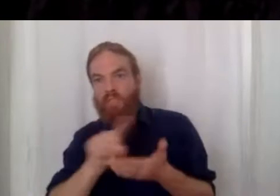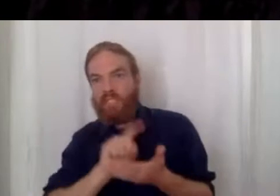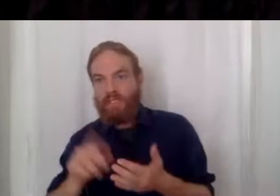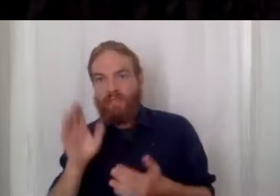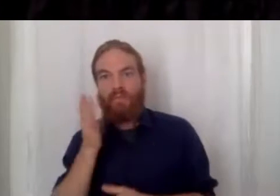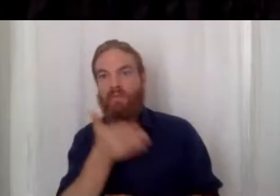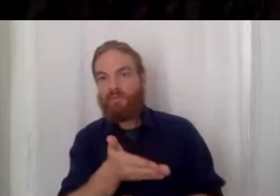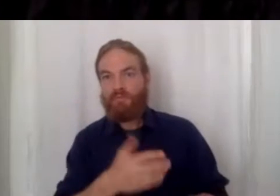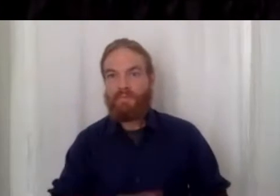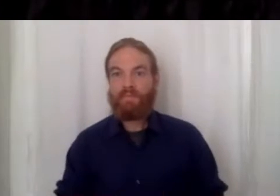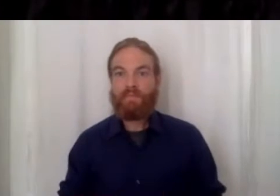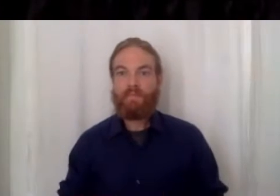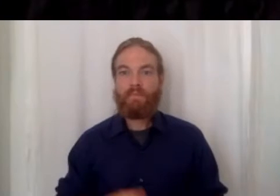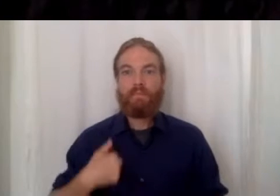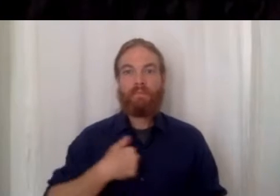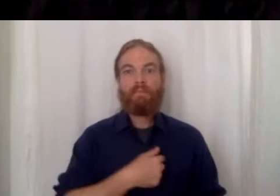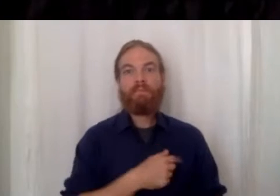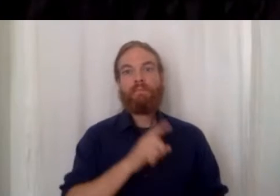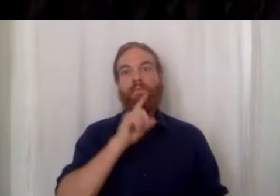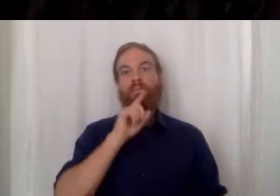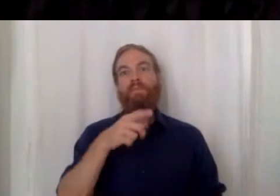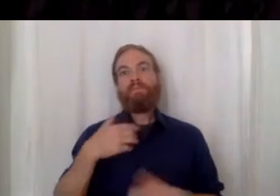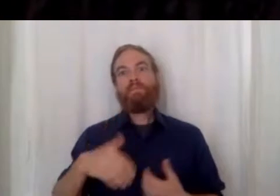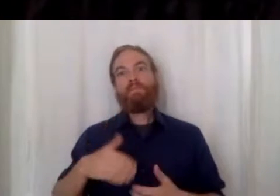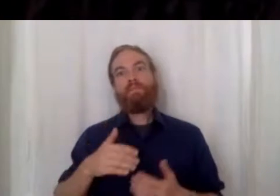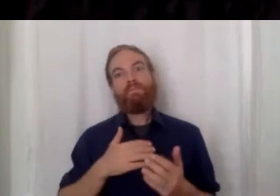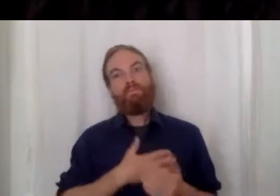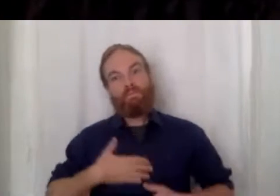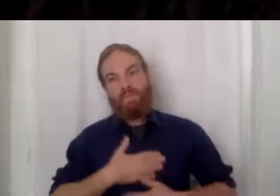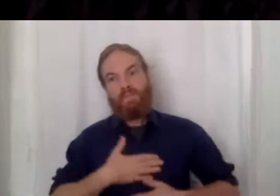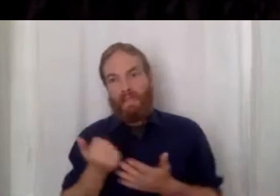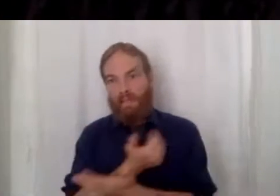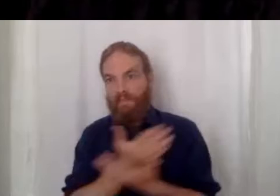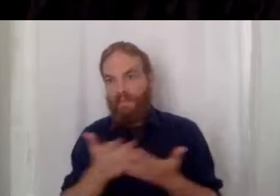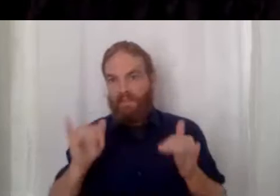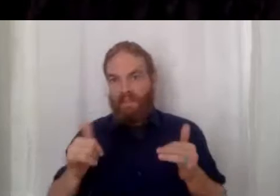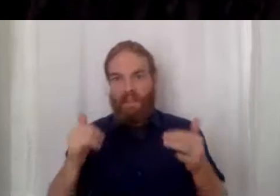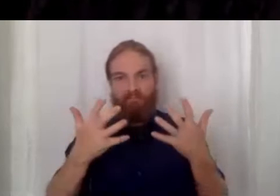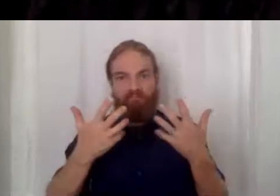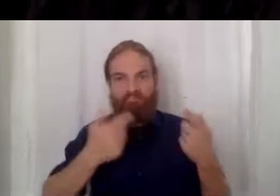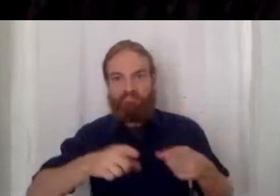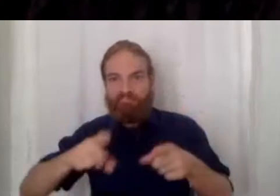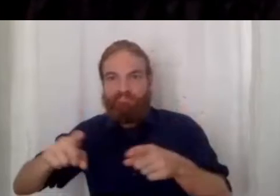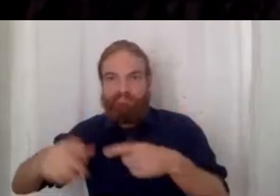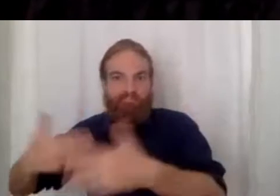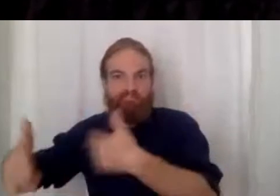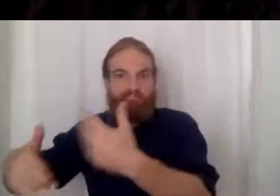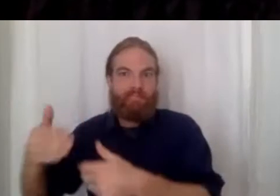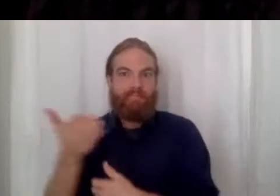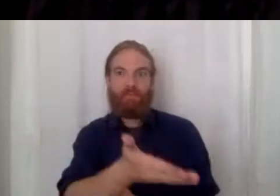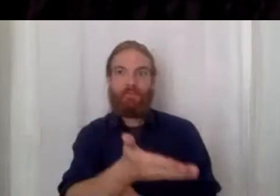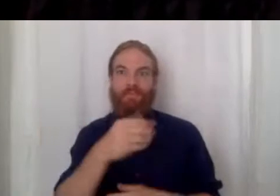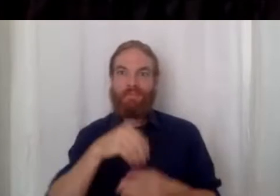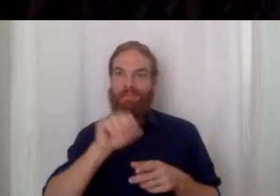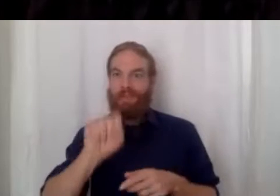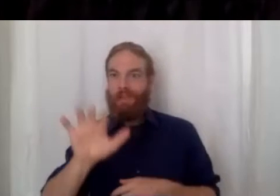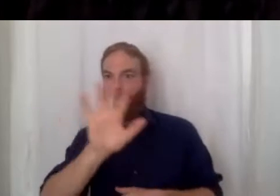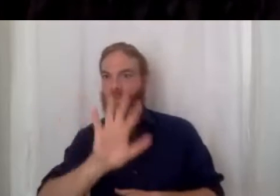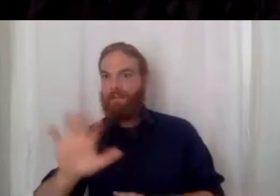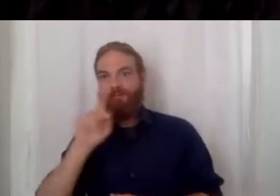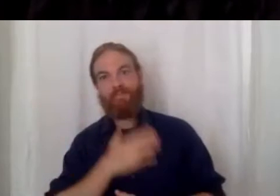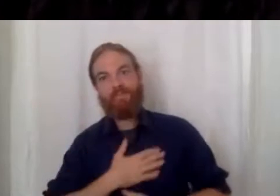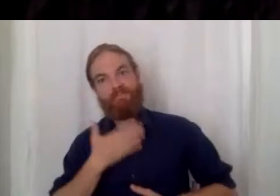happening down there. We're thankful. Yeah, and so are we, because, you know, given, you know, where we